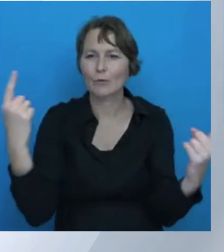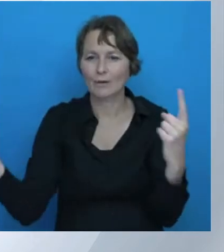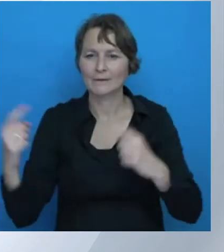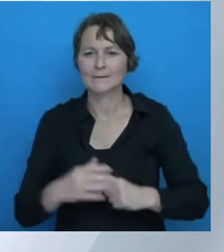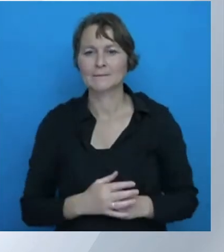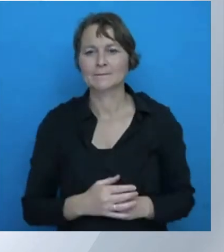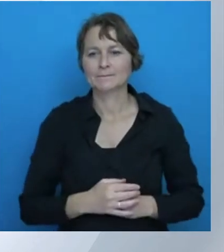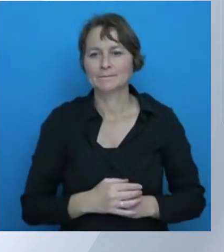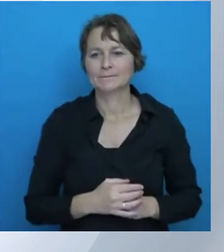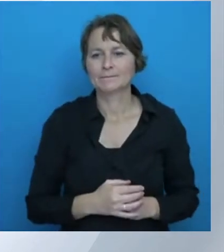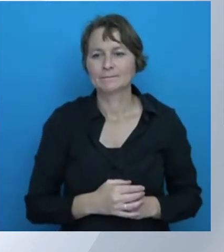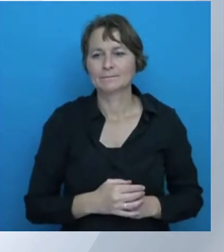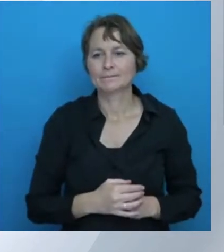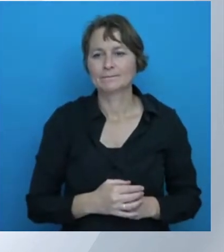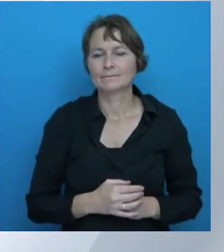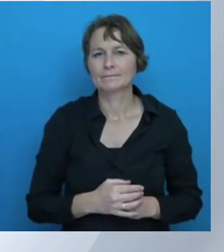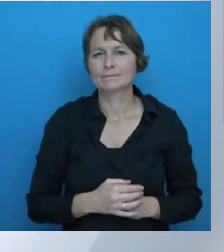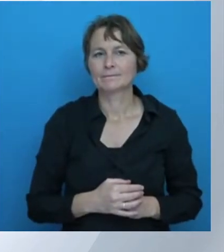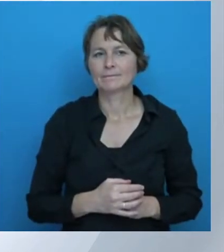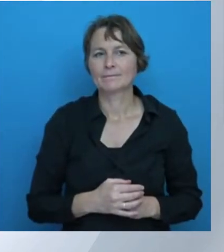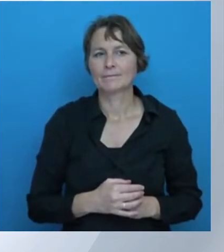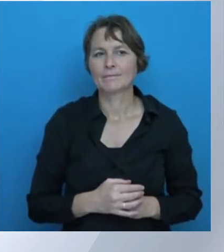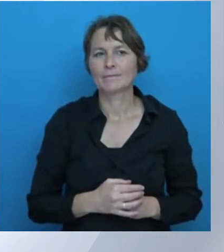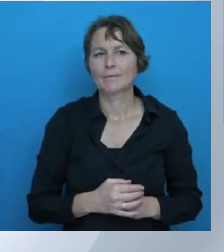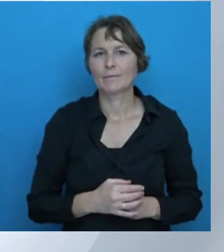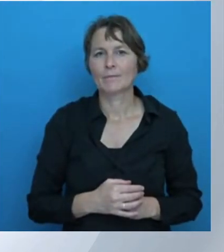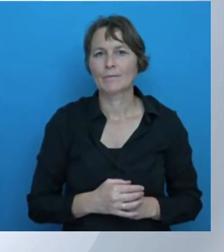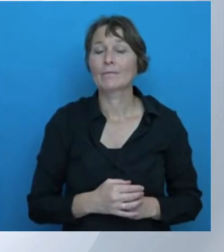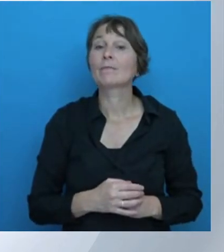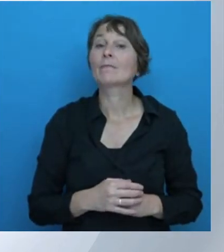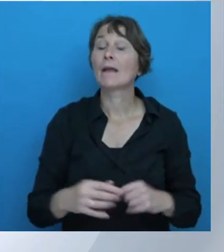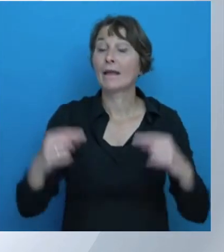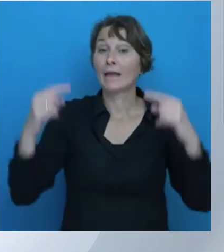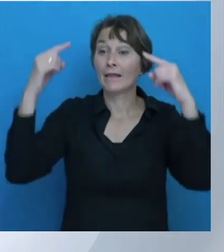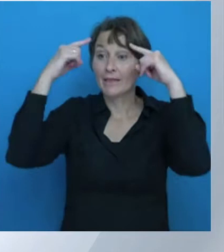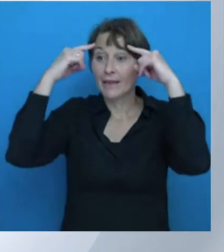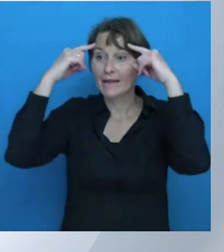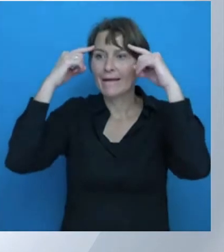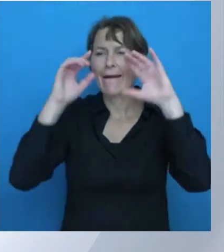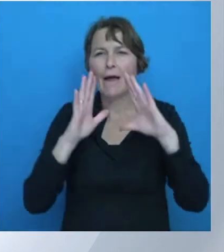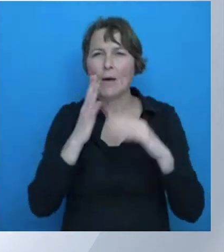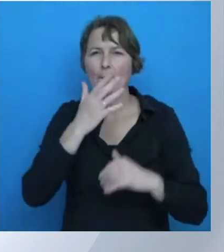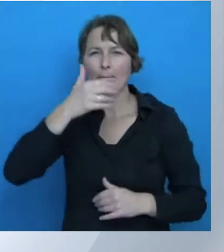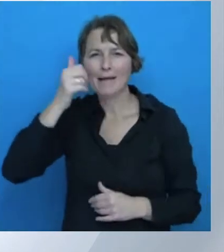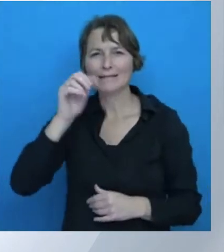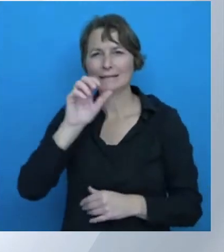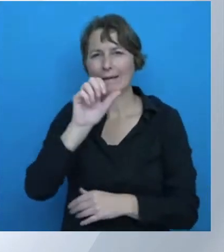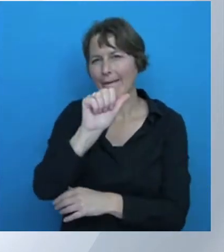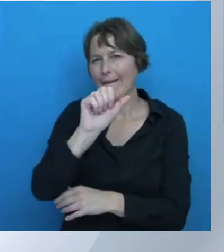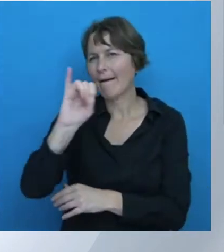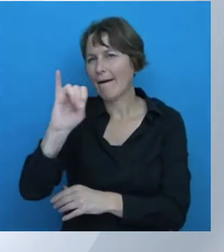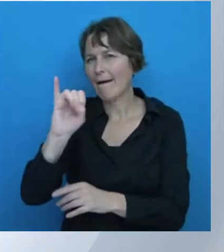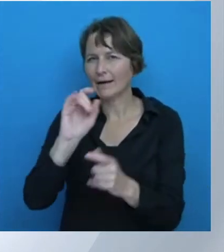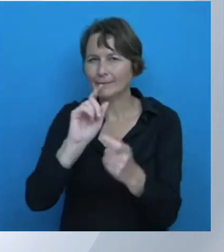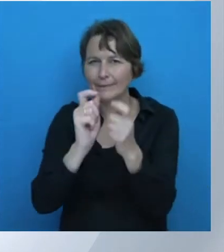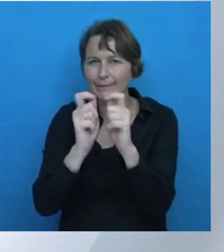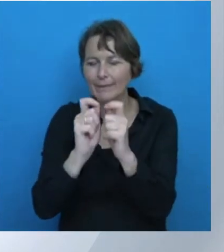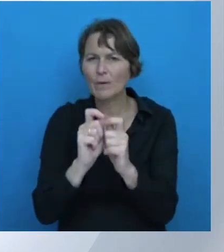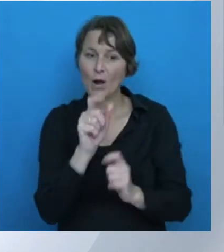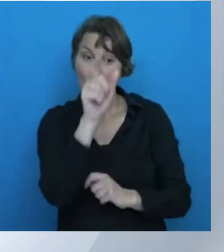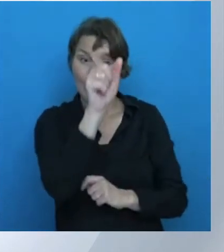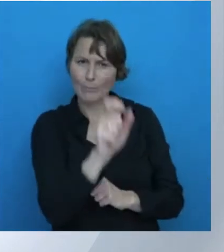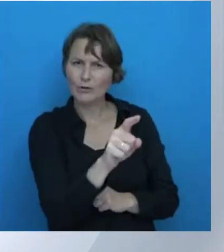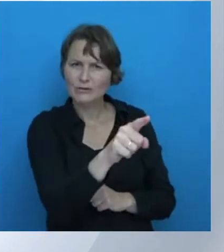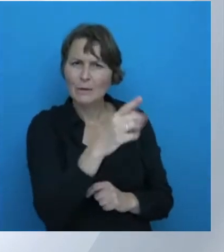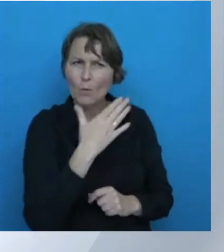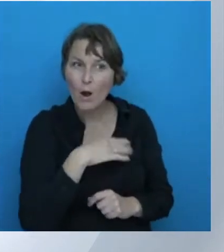and email for ticketing. And finally, remember we said learn from diversity, AI adjustment to understand what are the requirements of the individuals, what worked, what didn't work,